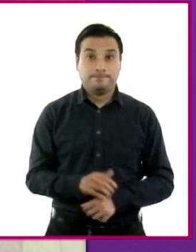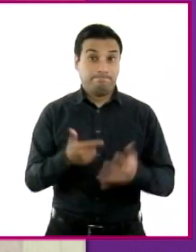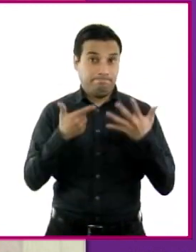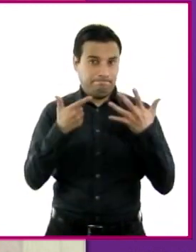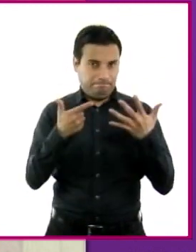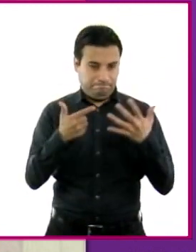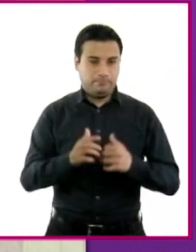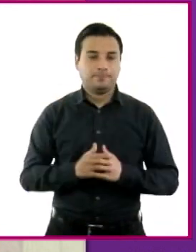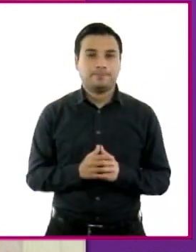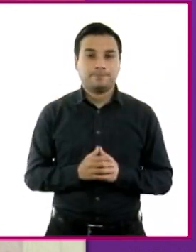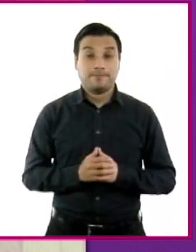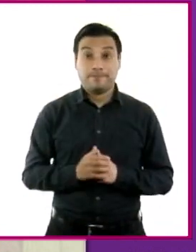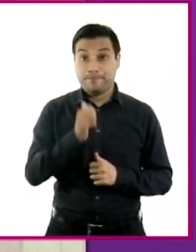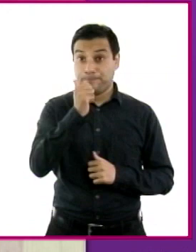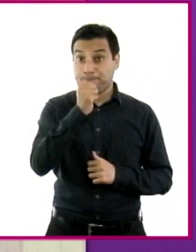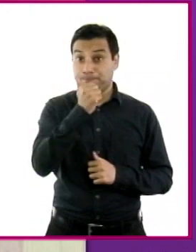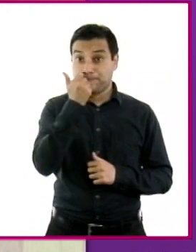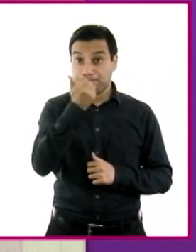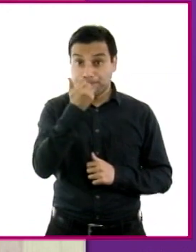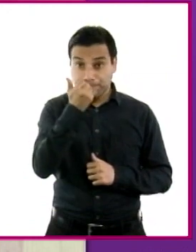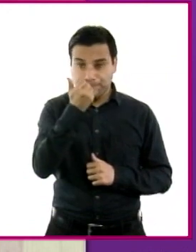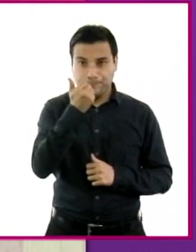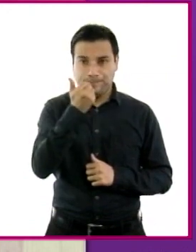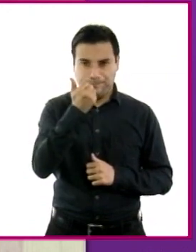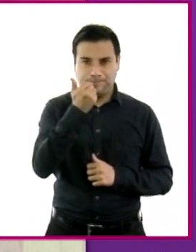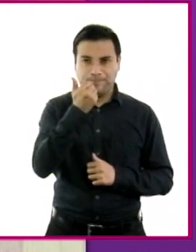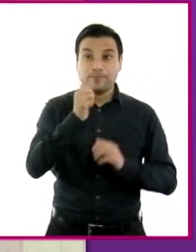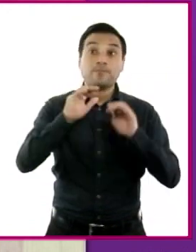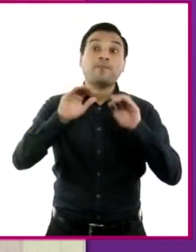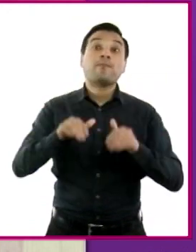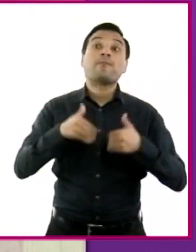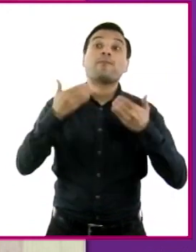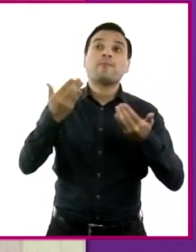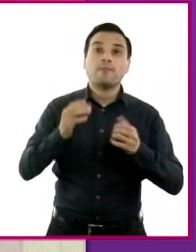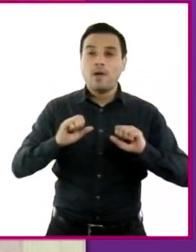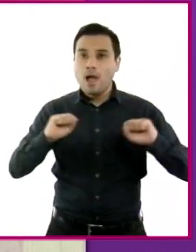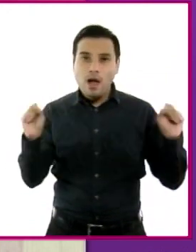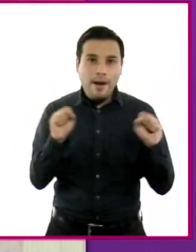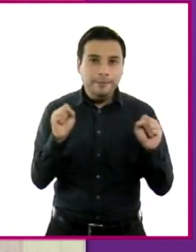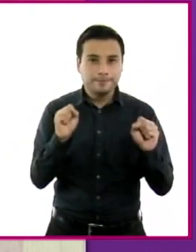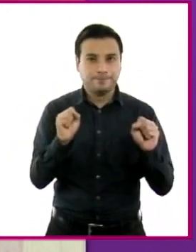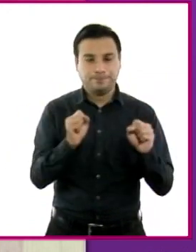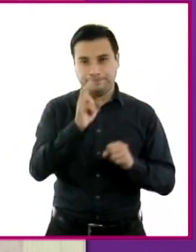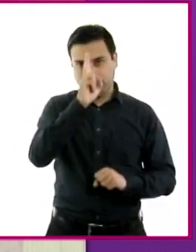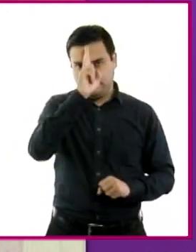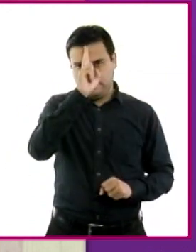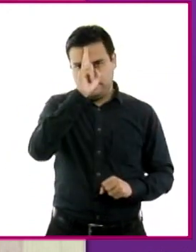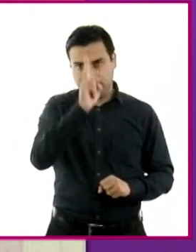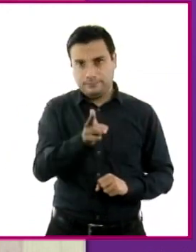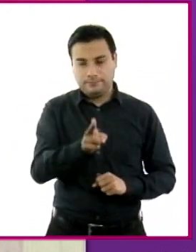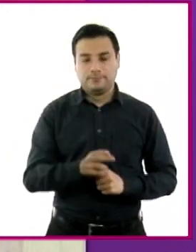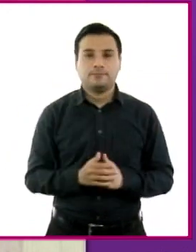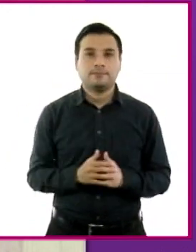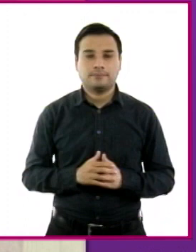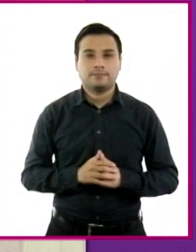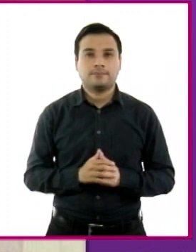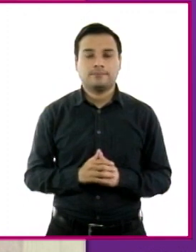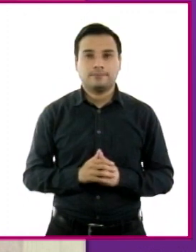7. Students mustn't run in the playground. Students mustn't run in the